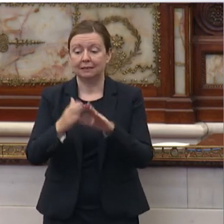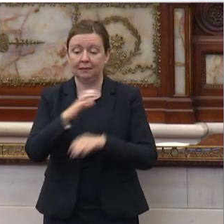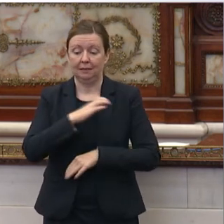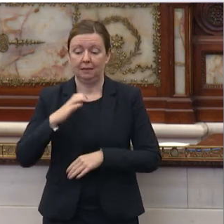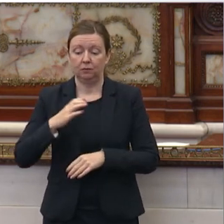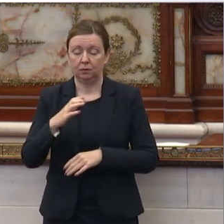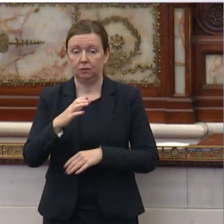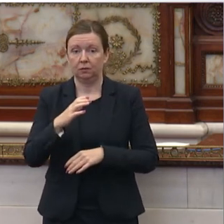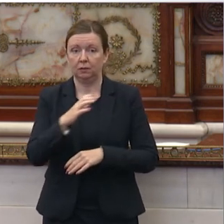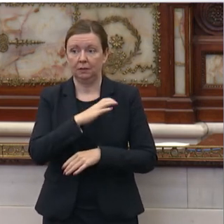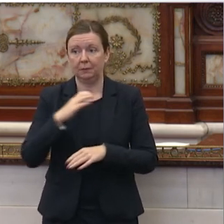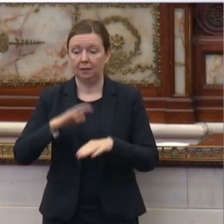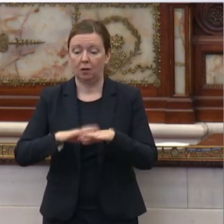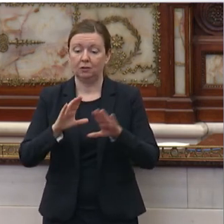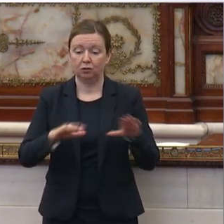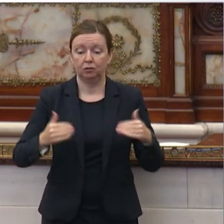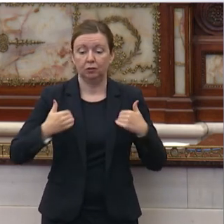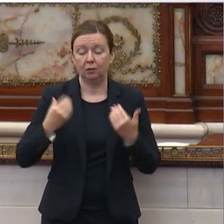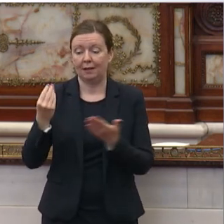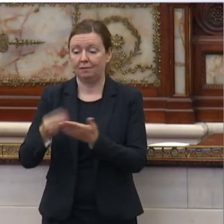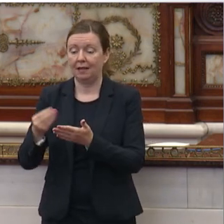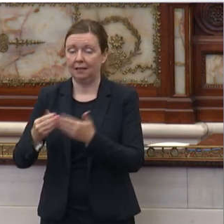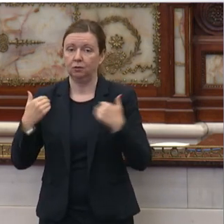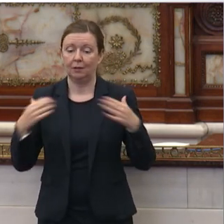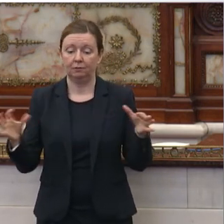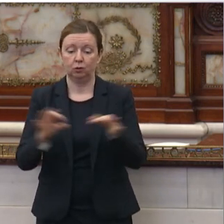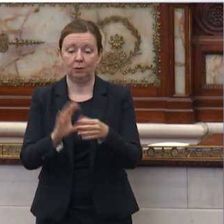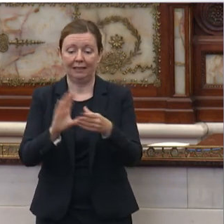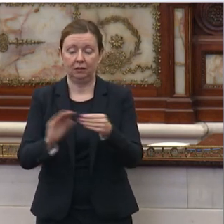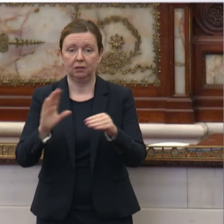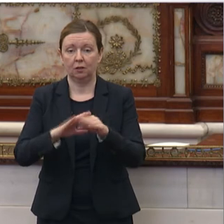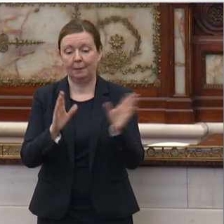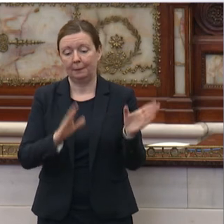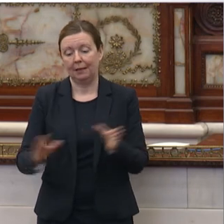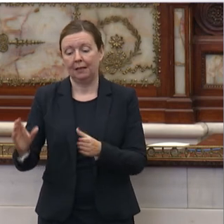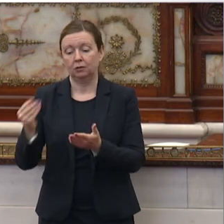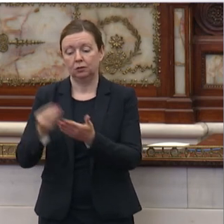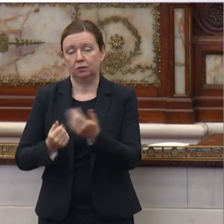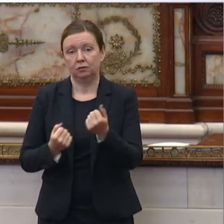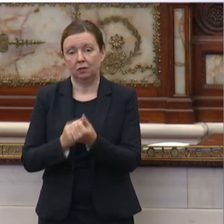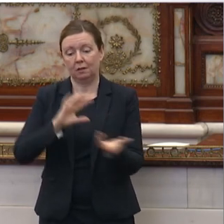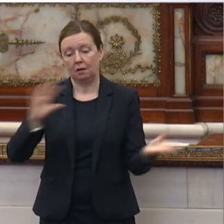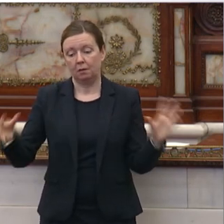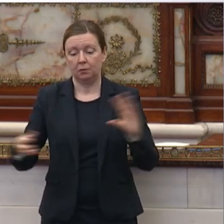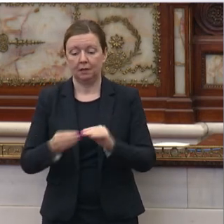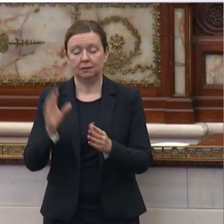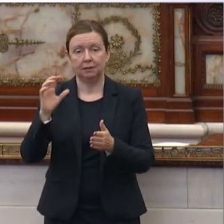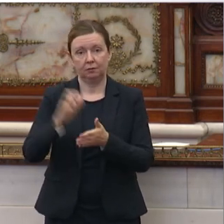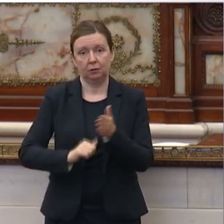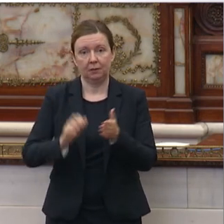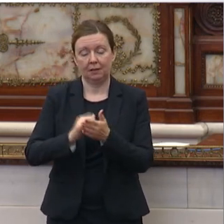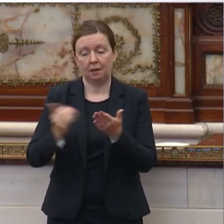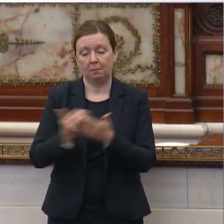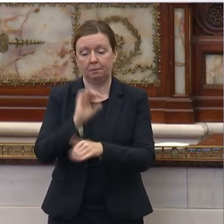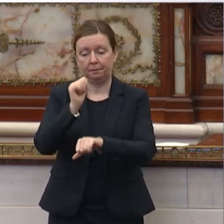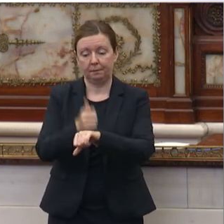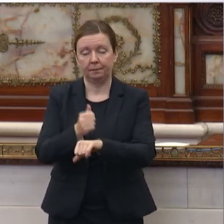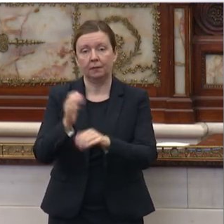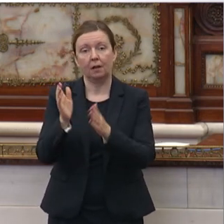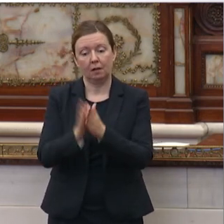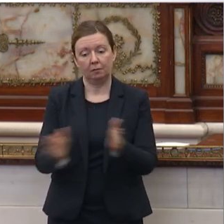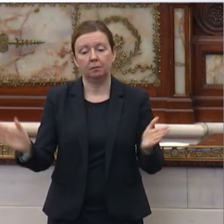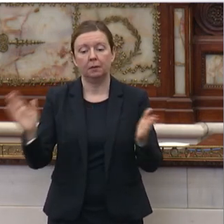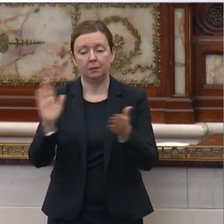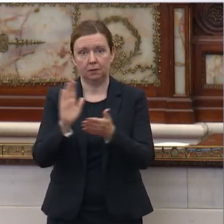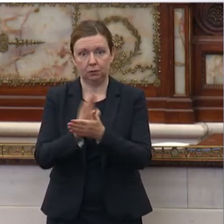Committees on Children and Youth and Finance to hold joint hearings on a plan to fund a comprehensive remediation and modernization of Philadelphia's public school